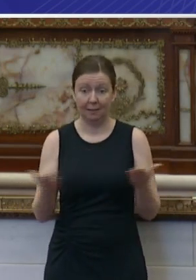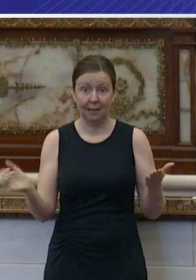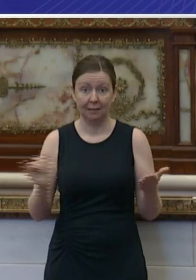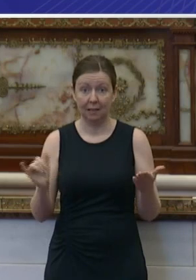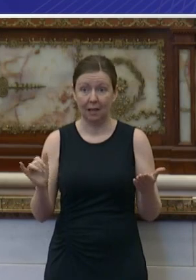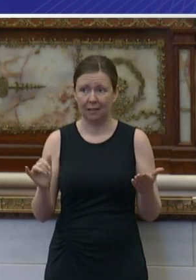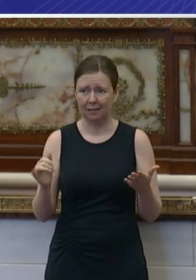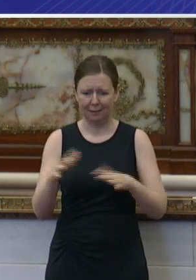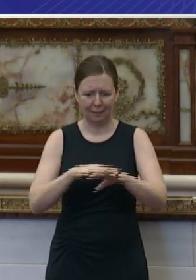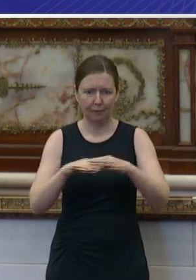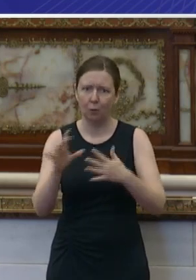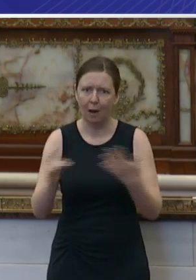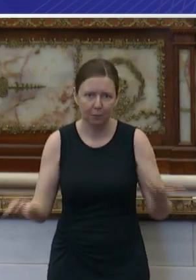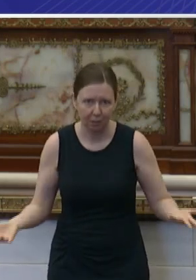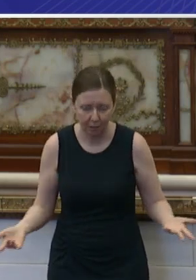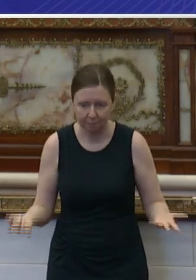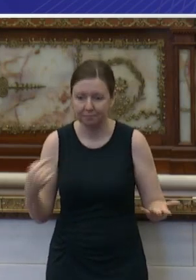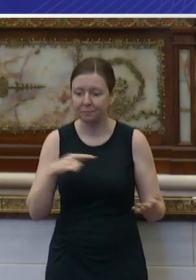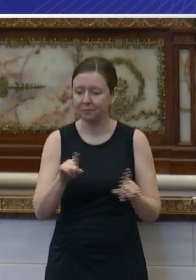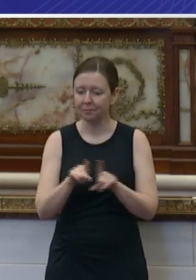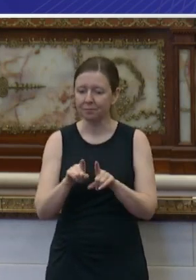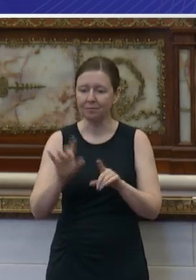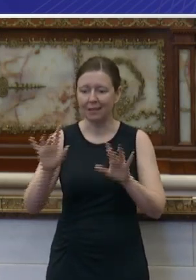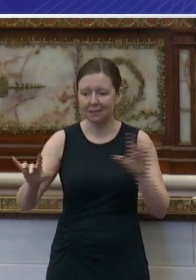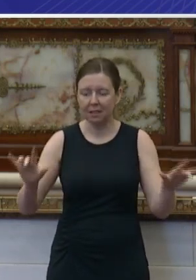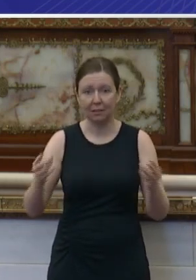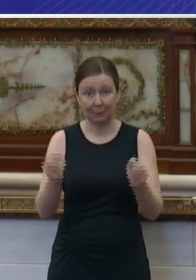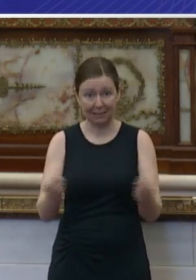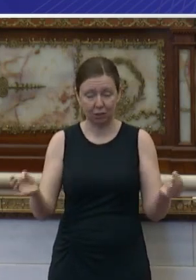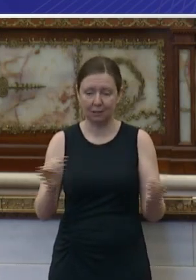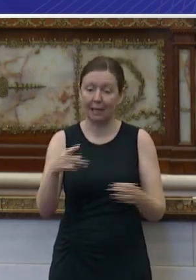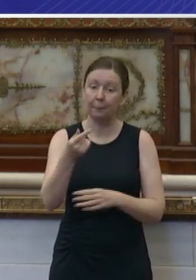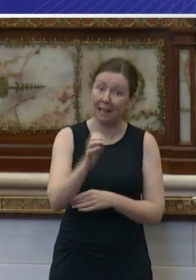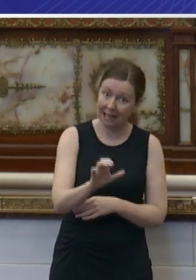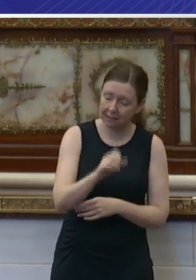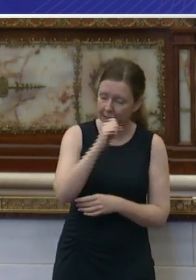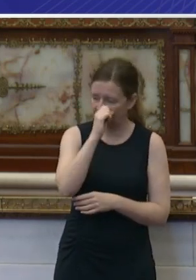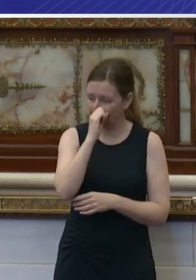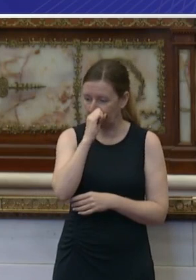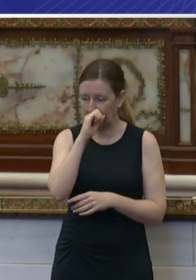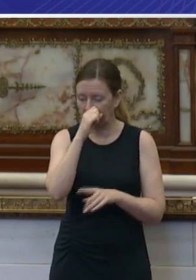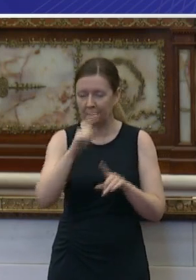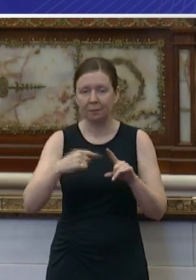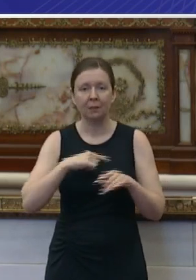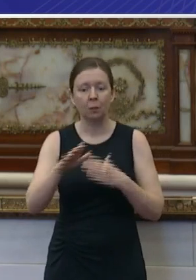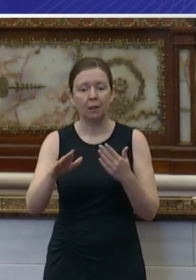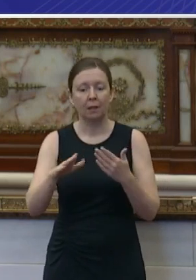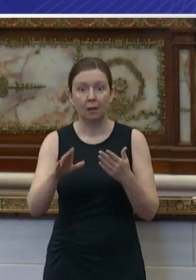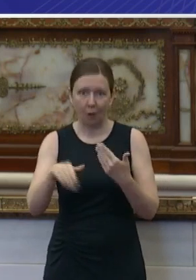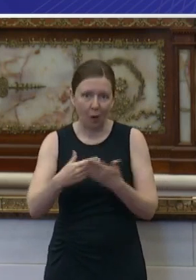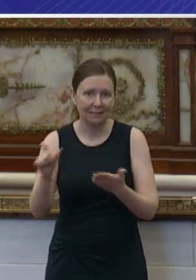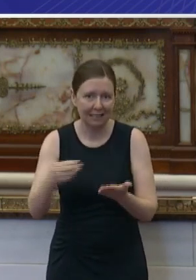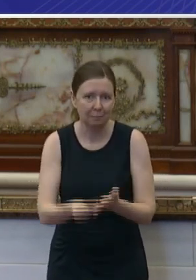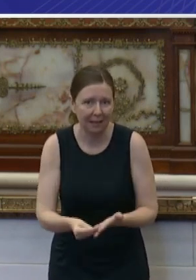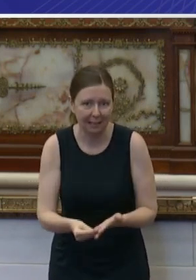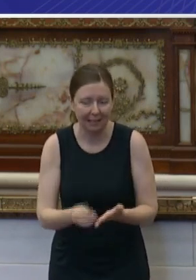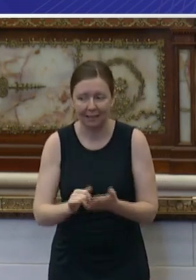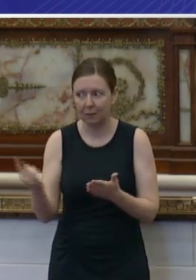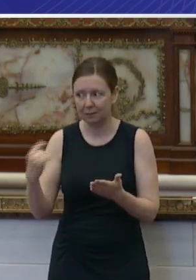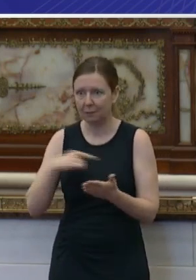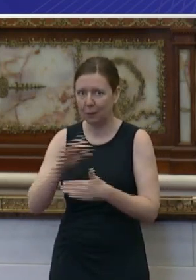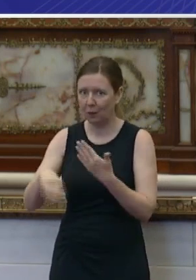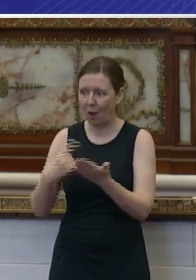gloves were optional. And we were also touching material like plastic. But we also all needed money. And that was something we